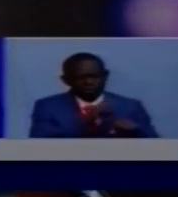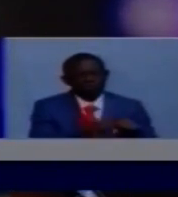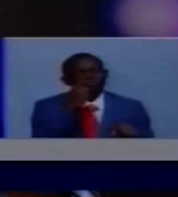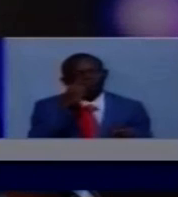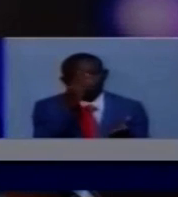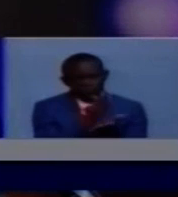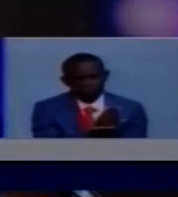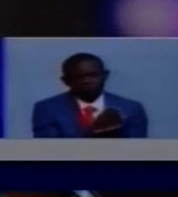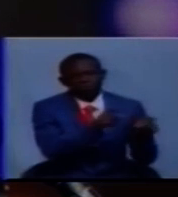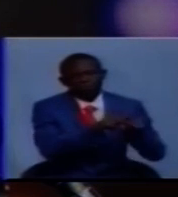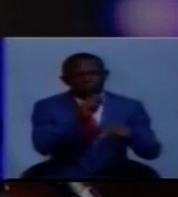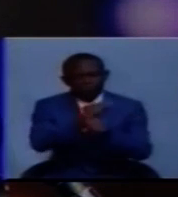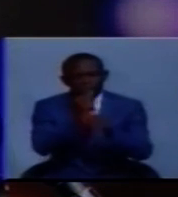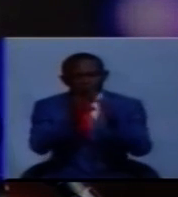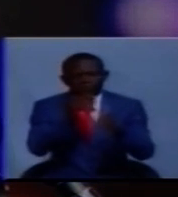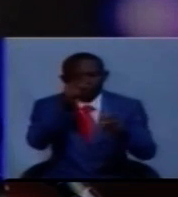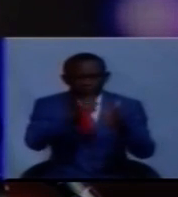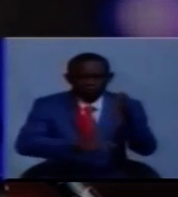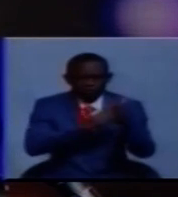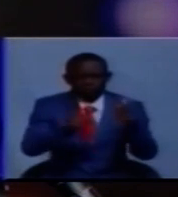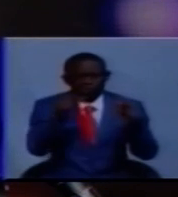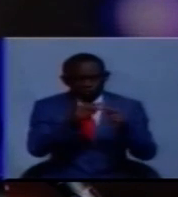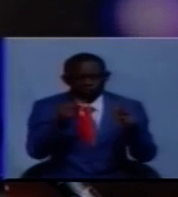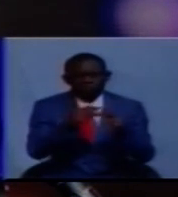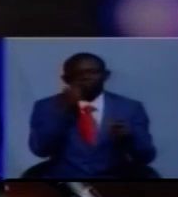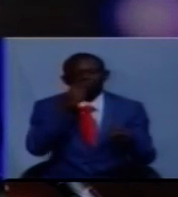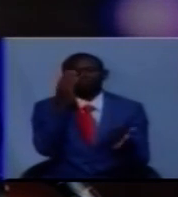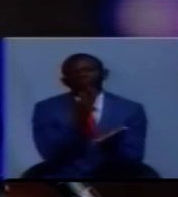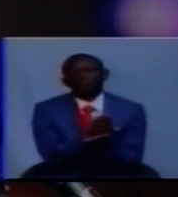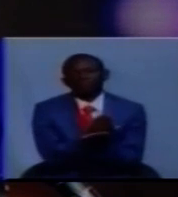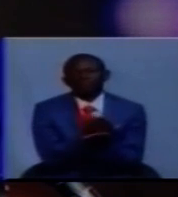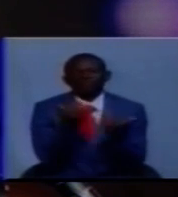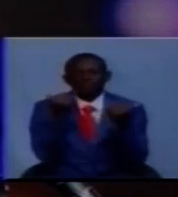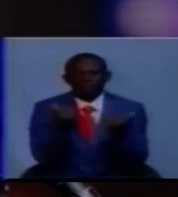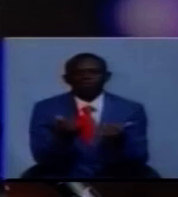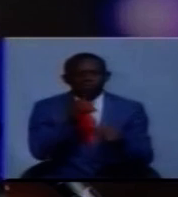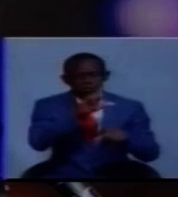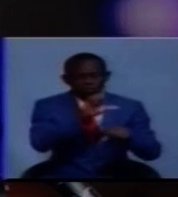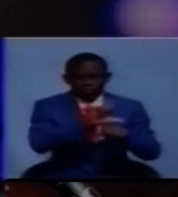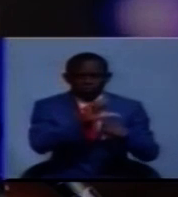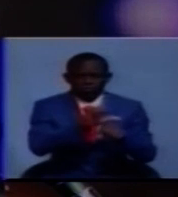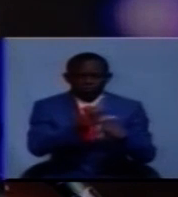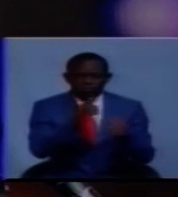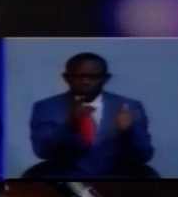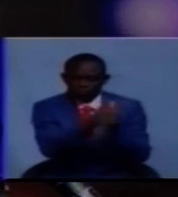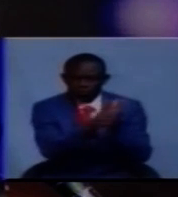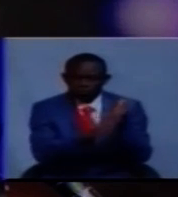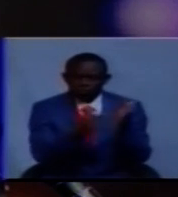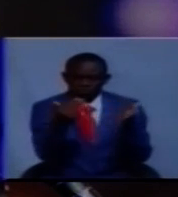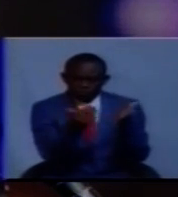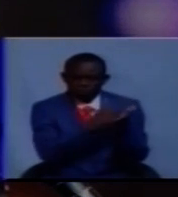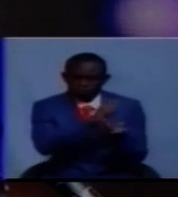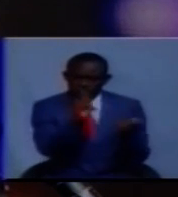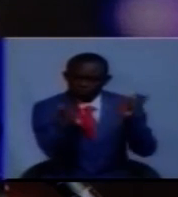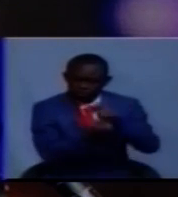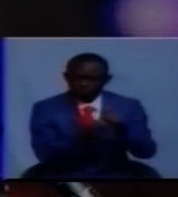other issues. What is the impact of this law on the labor market and on business in the country? Can the employers be policed